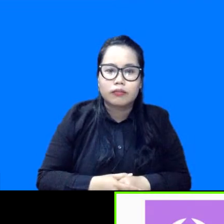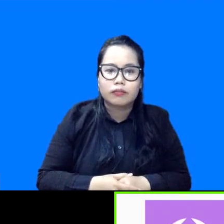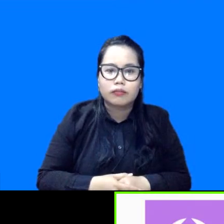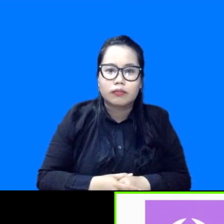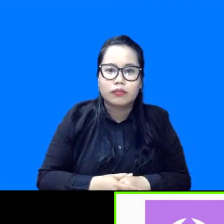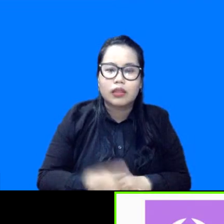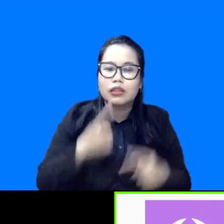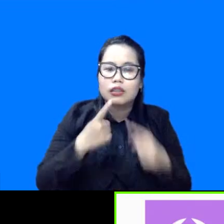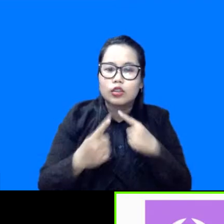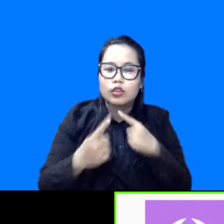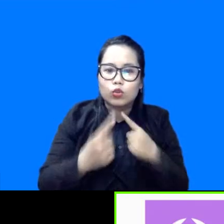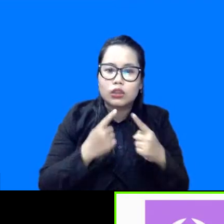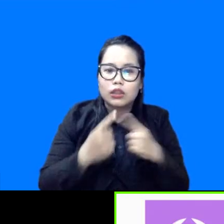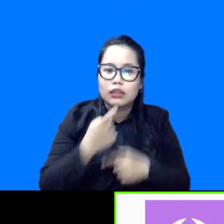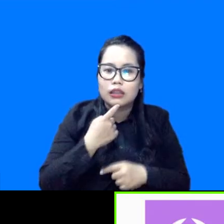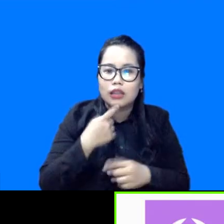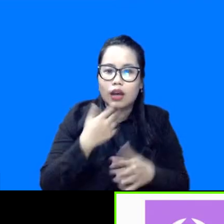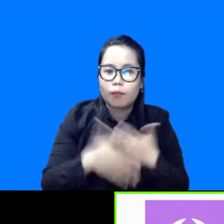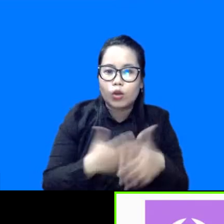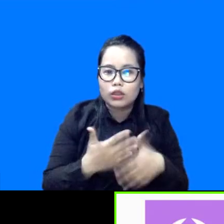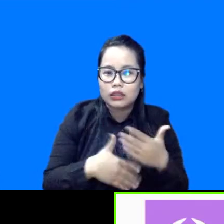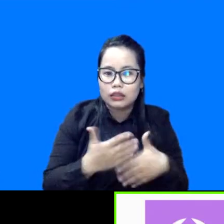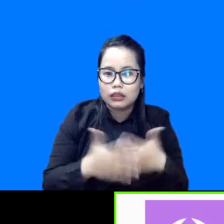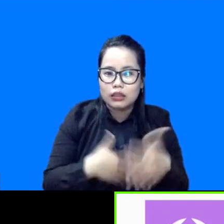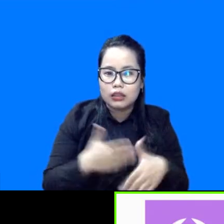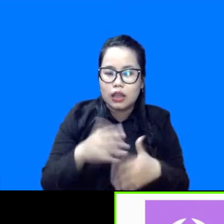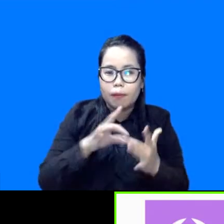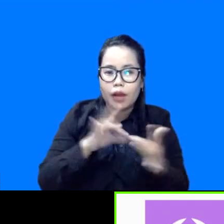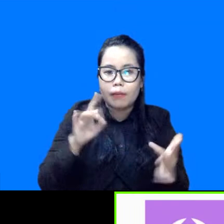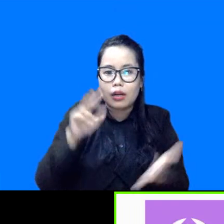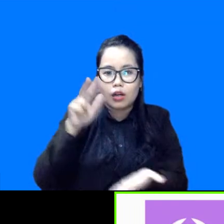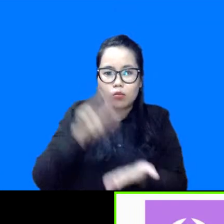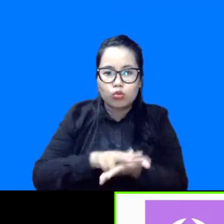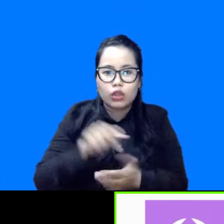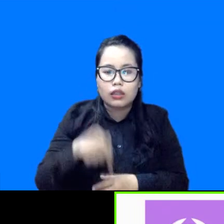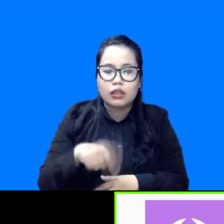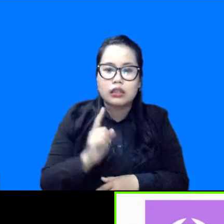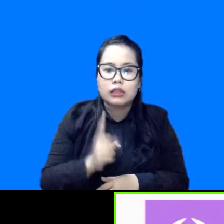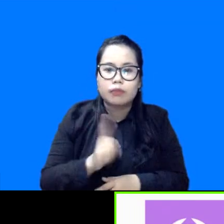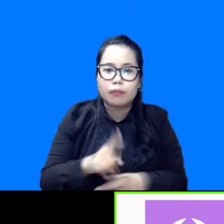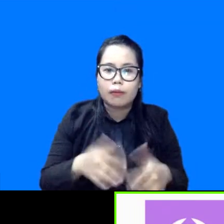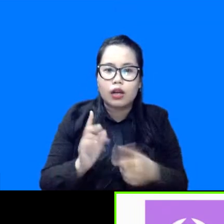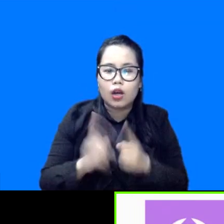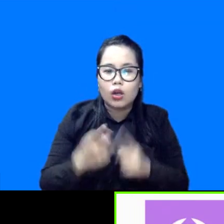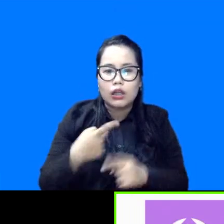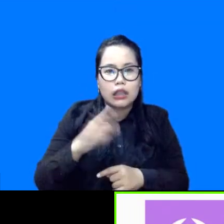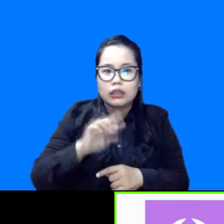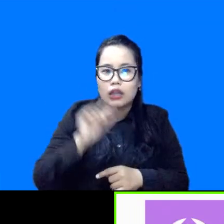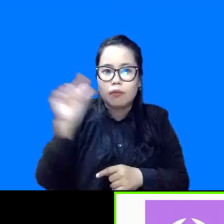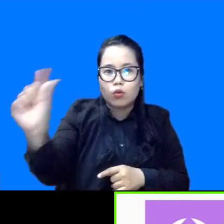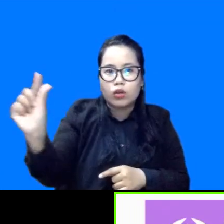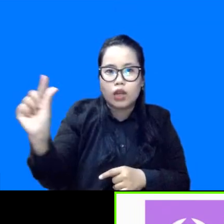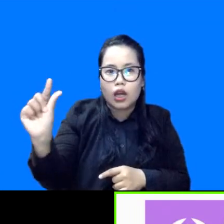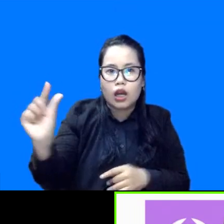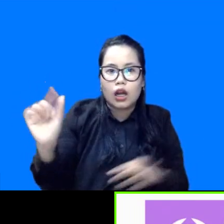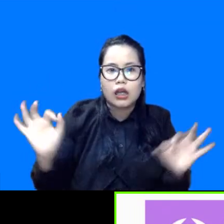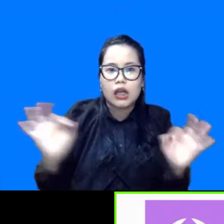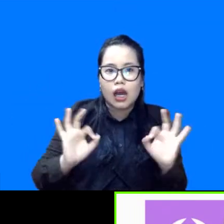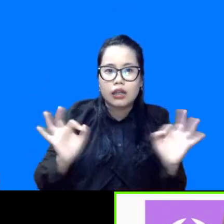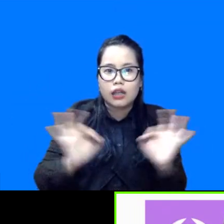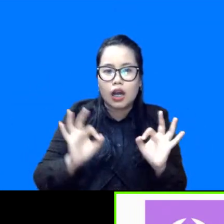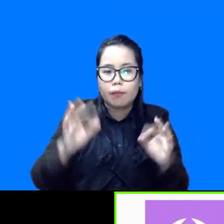if we don't invite them, they will not get the knowledge on what is it, this energy transition. If